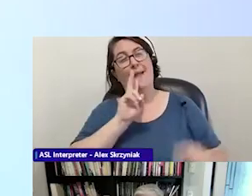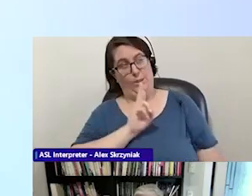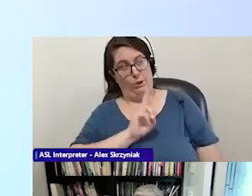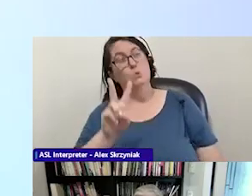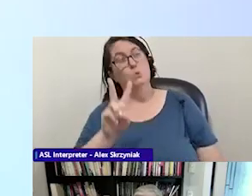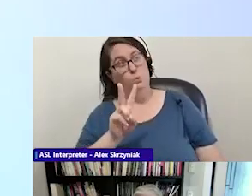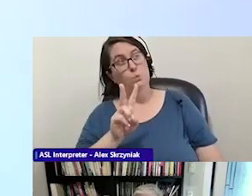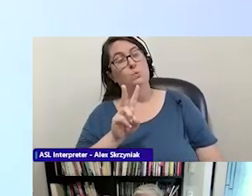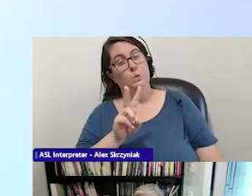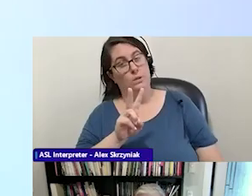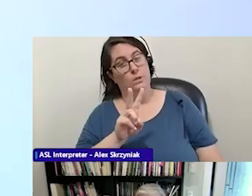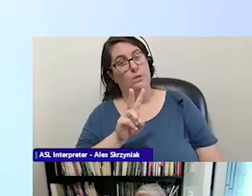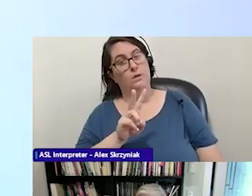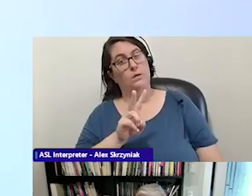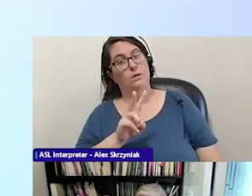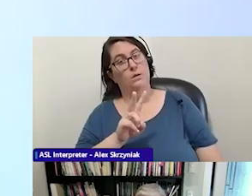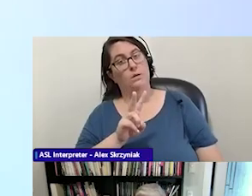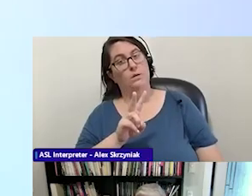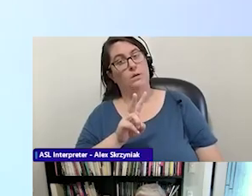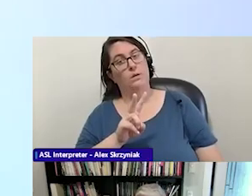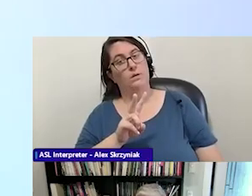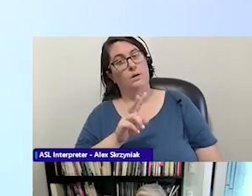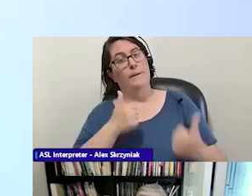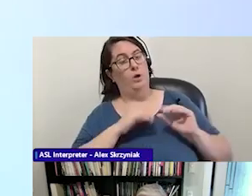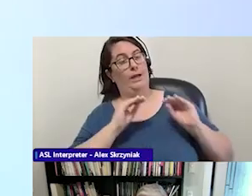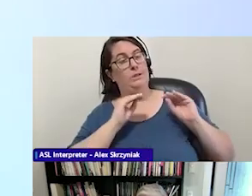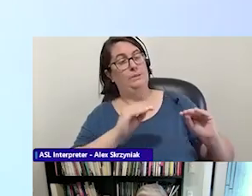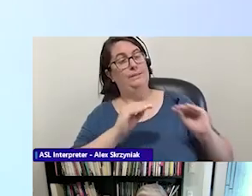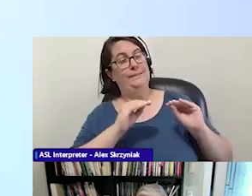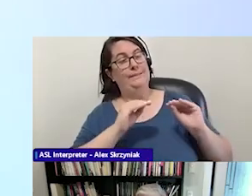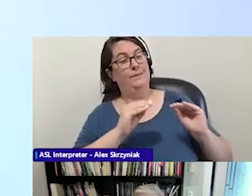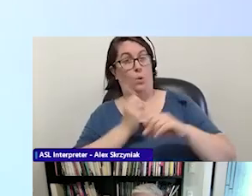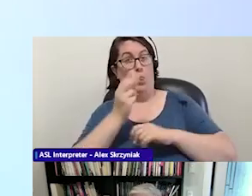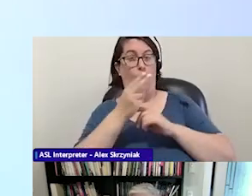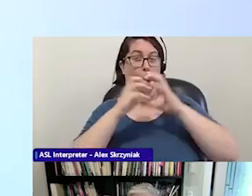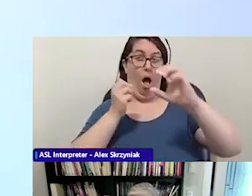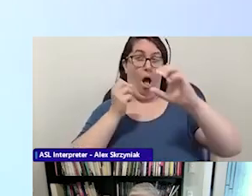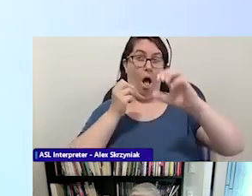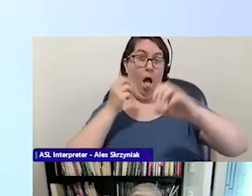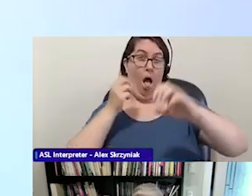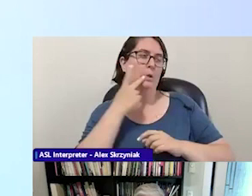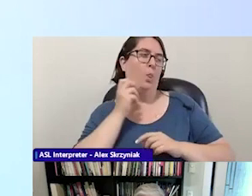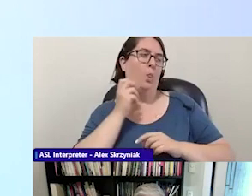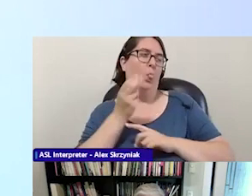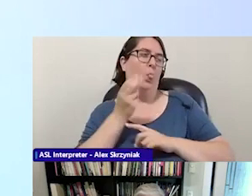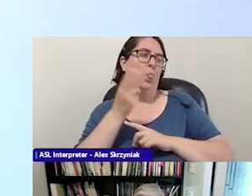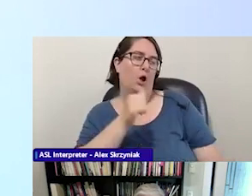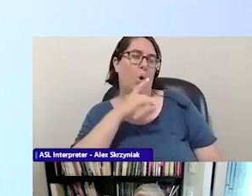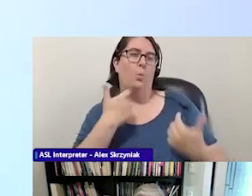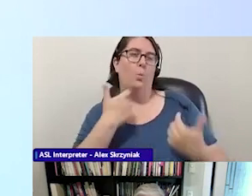we teach you how to throw and you always threw like a girl. We tried to beat it out of